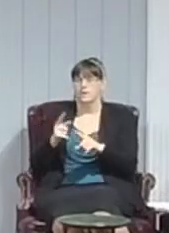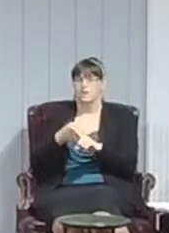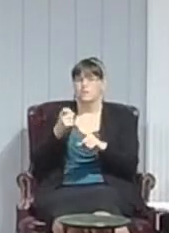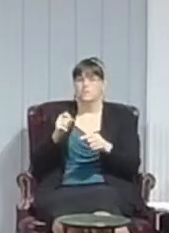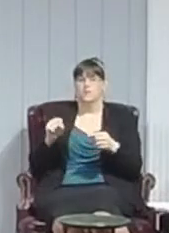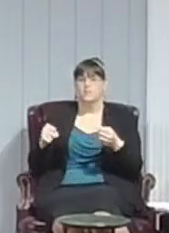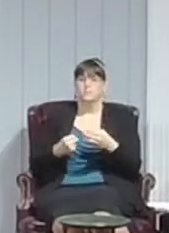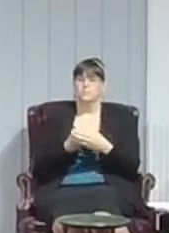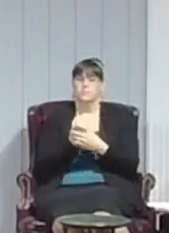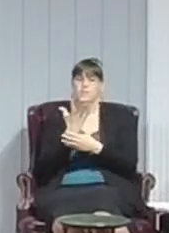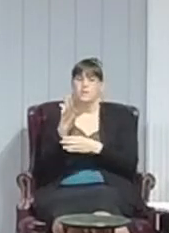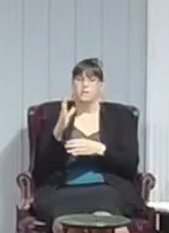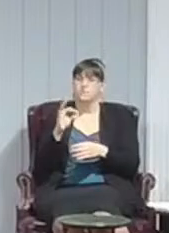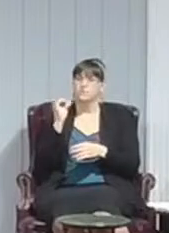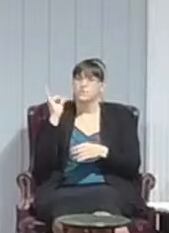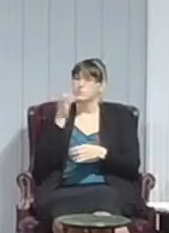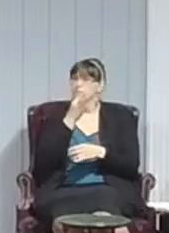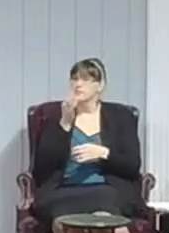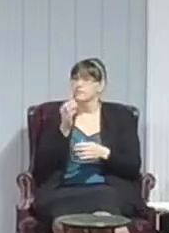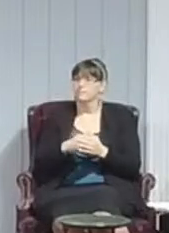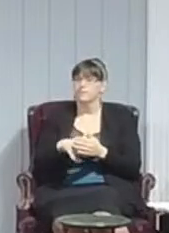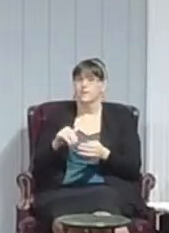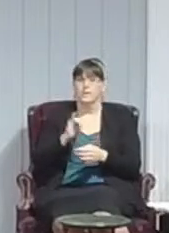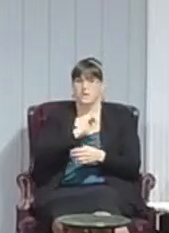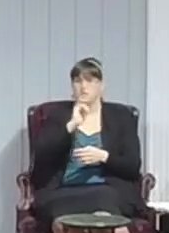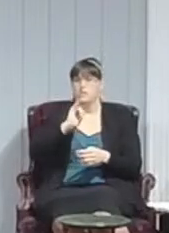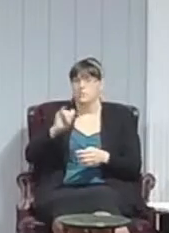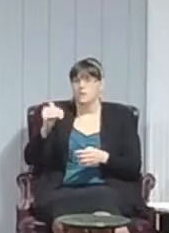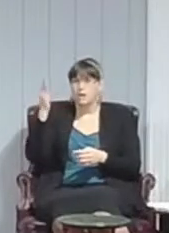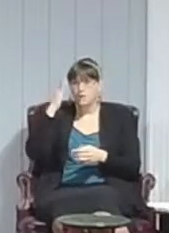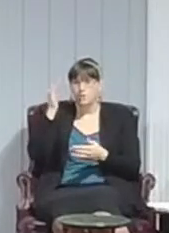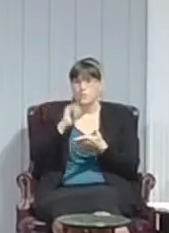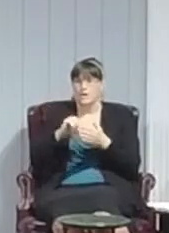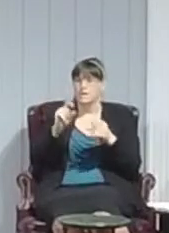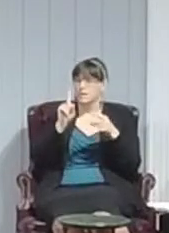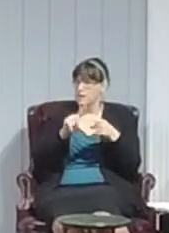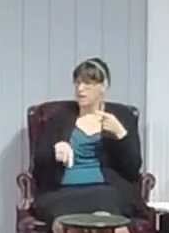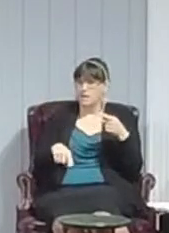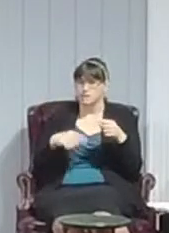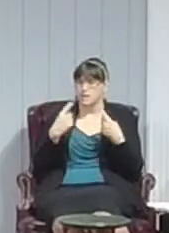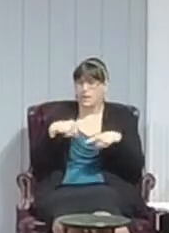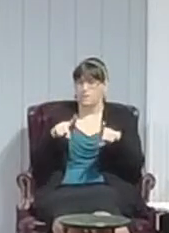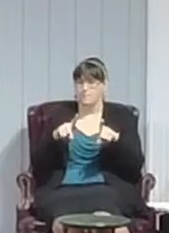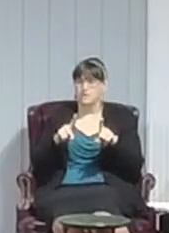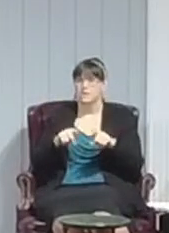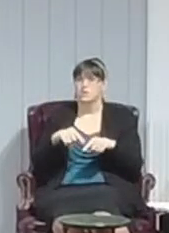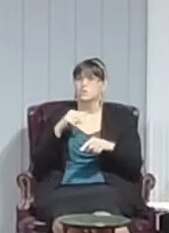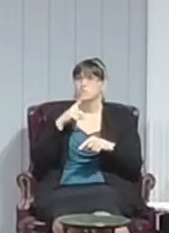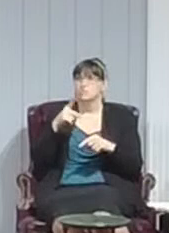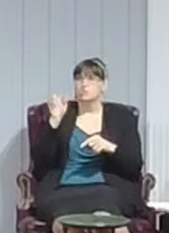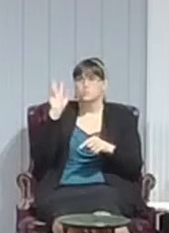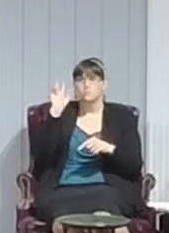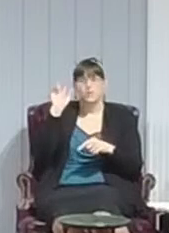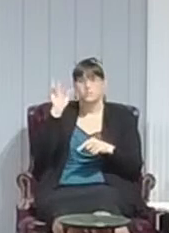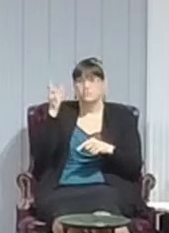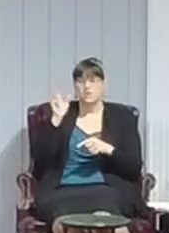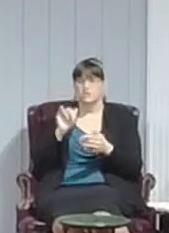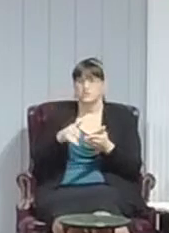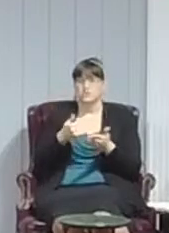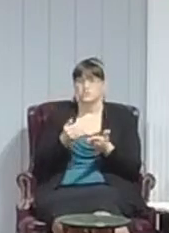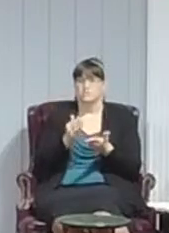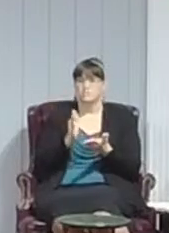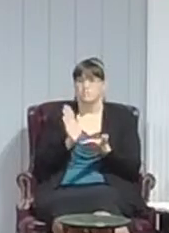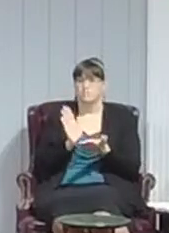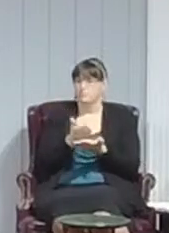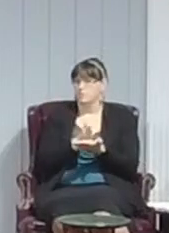to fruition. And you and I know that that can't happen, that instead all he does is participate in the plan of God. But it does make